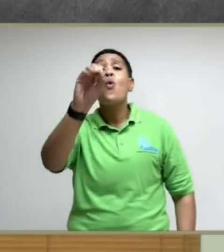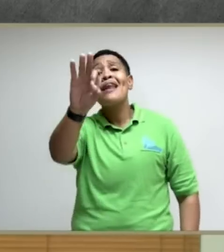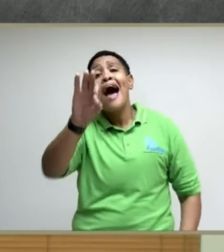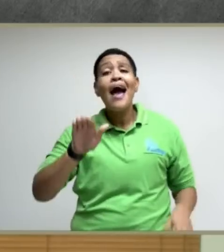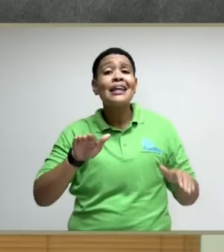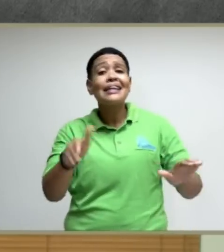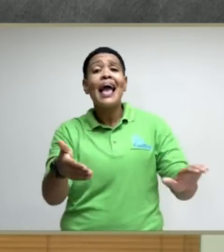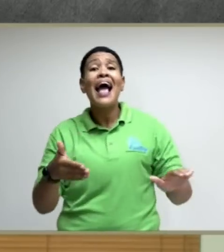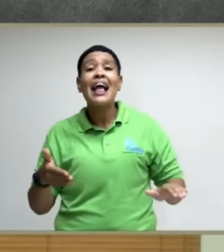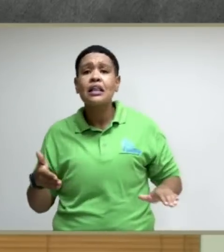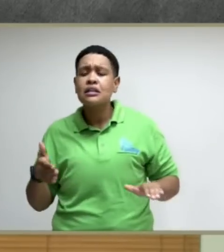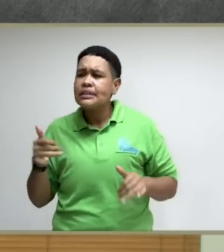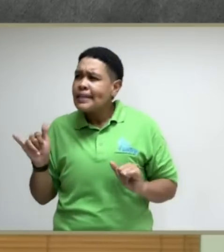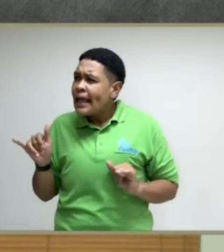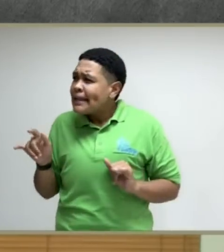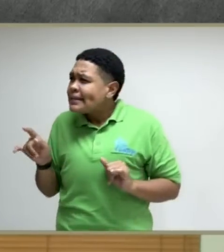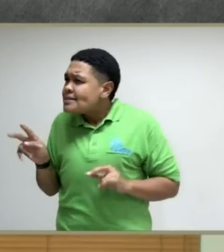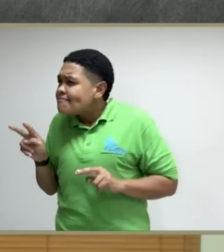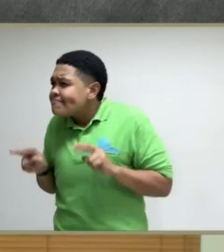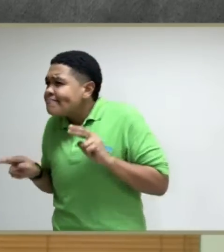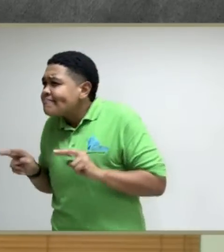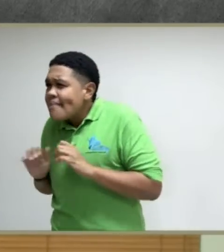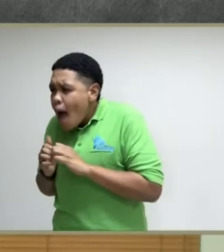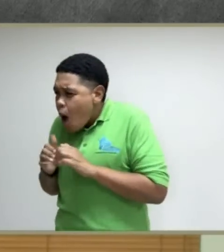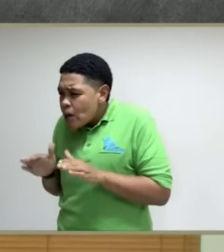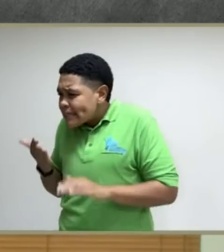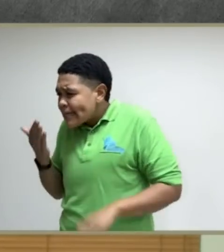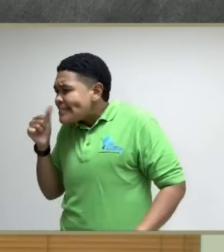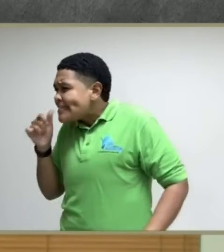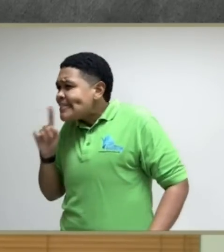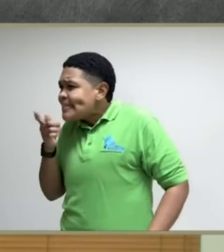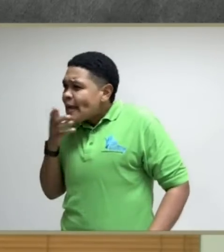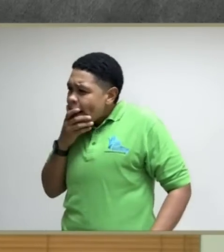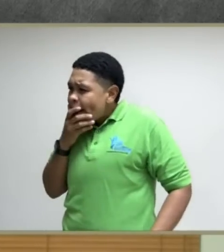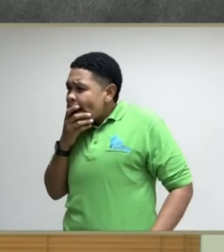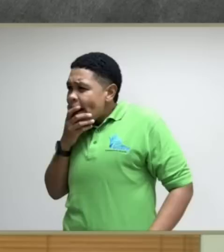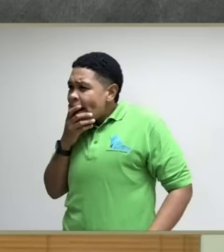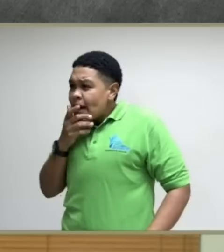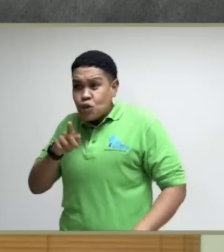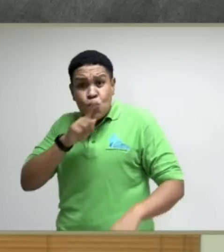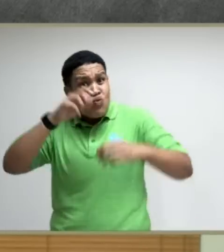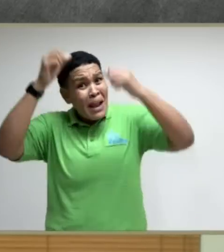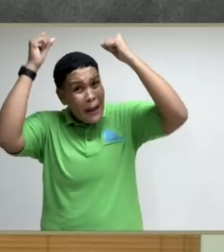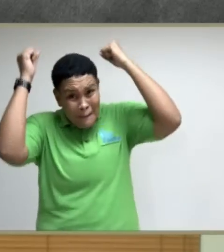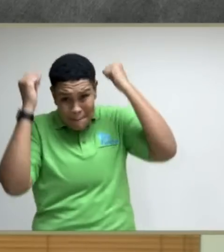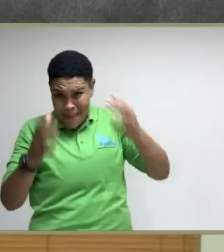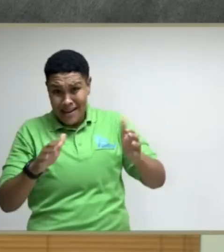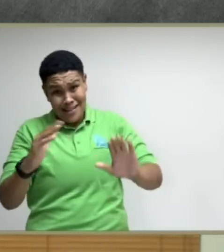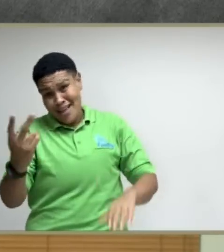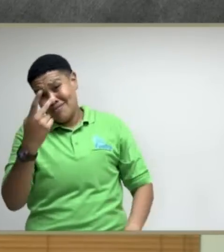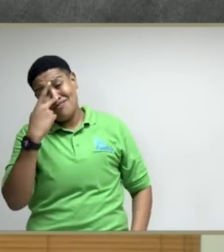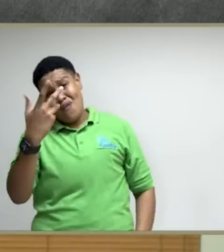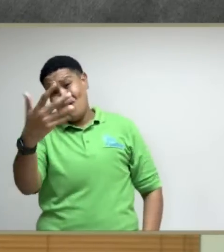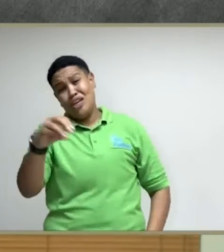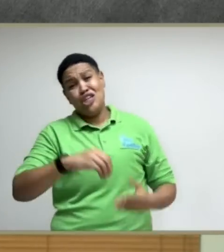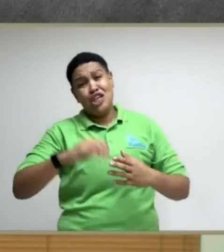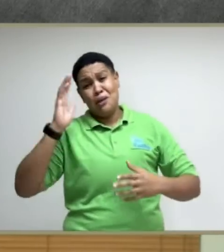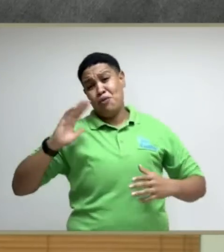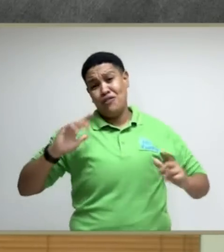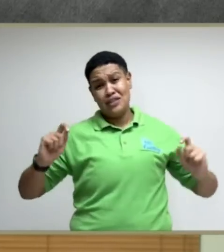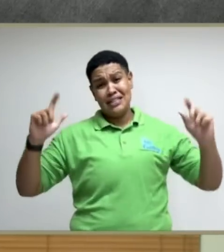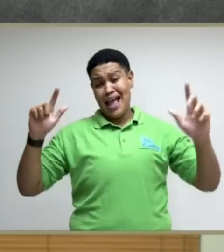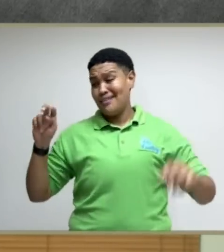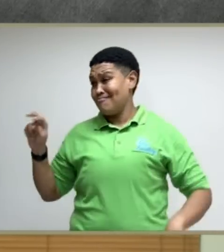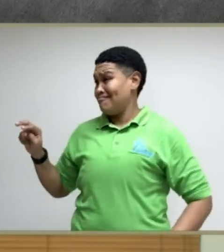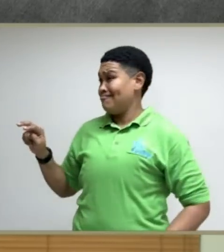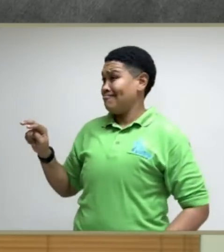that are under investigation. So there have been a significant number of deaths, as you saw in the previous slide with that